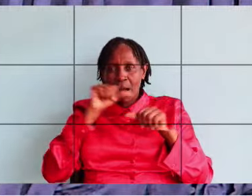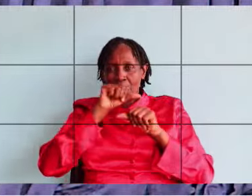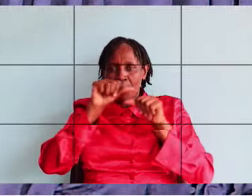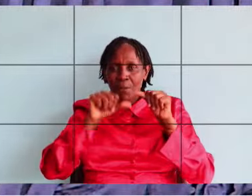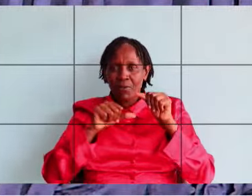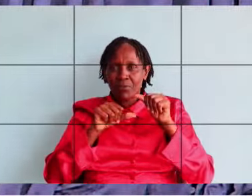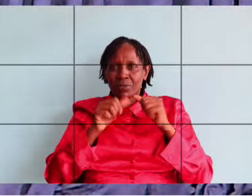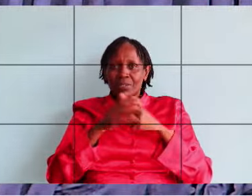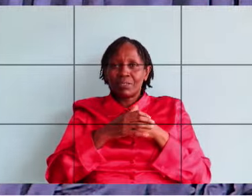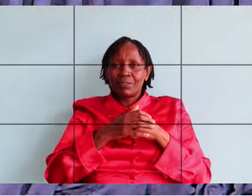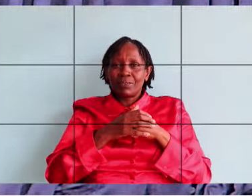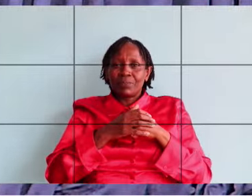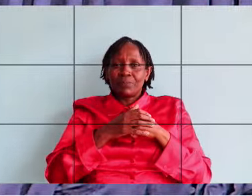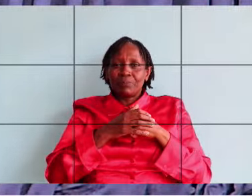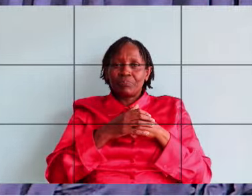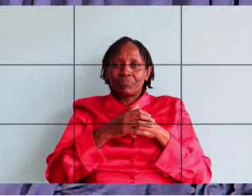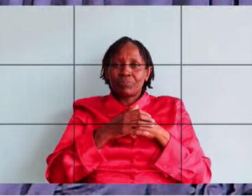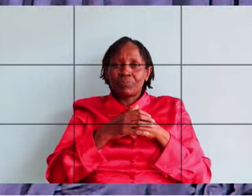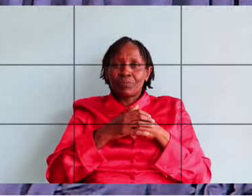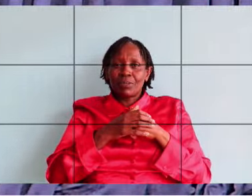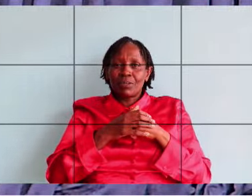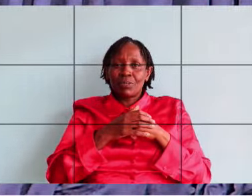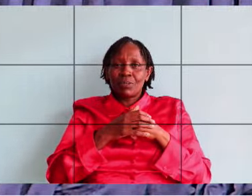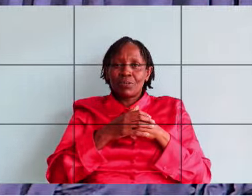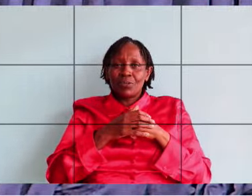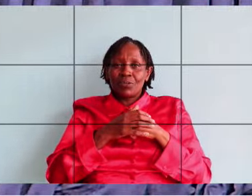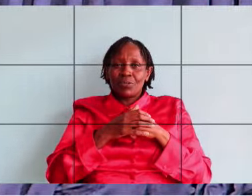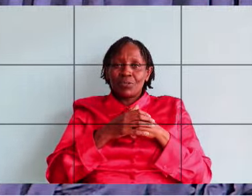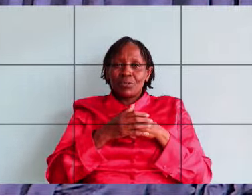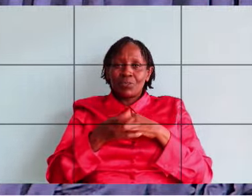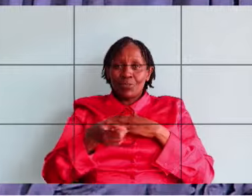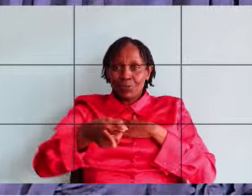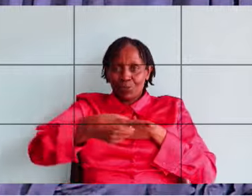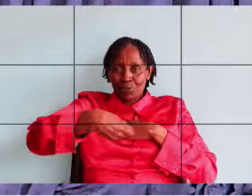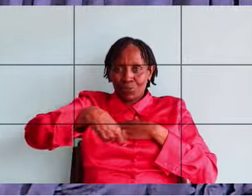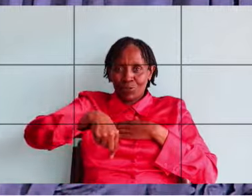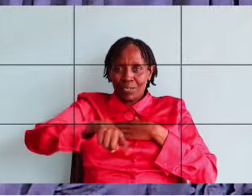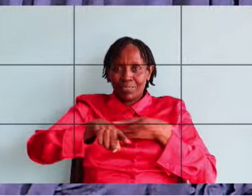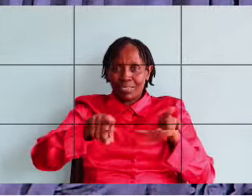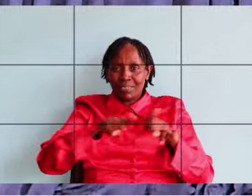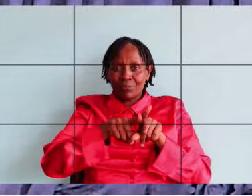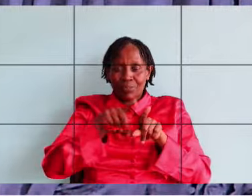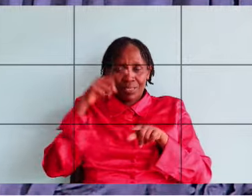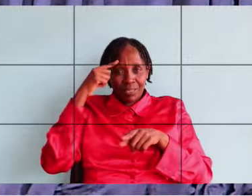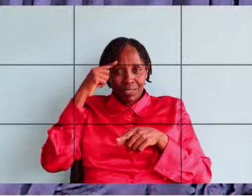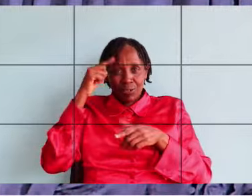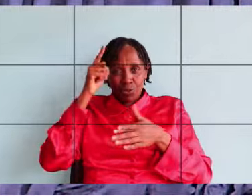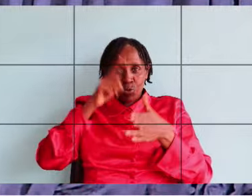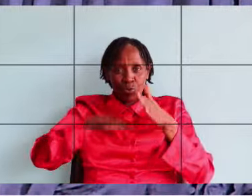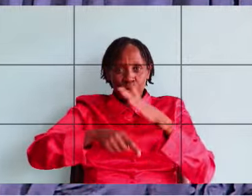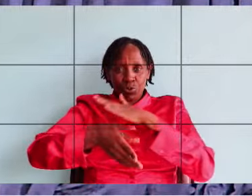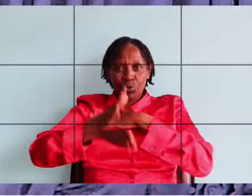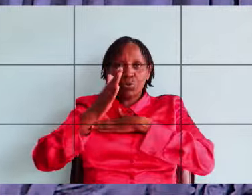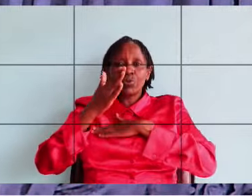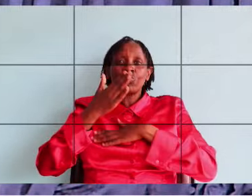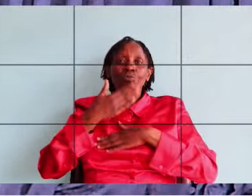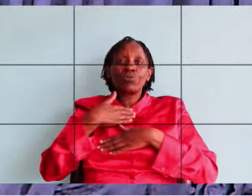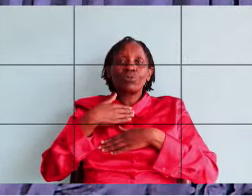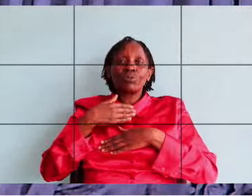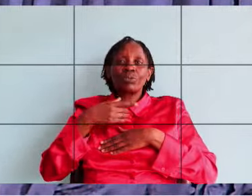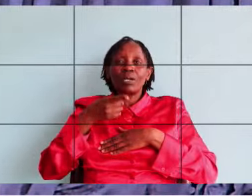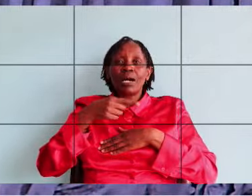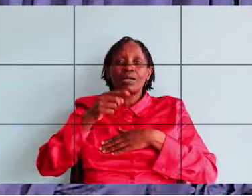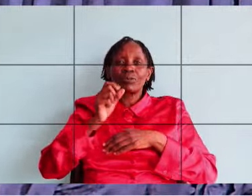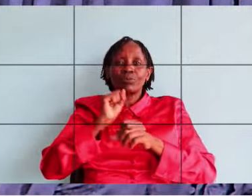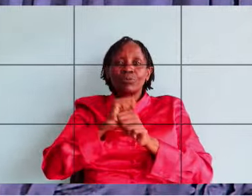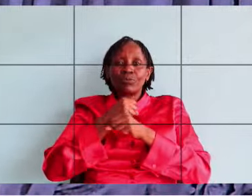scripture, which will be helpful to us as we think about what God wants us to do as a church, as God's people,